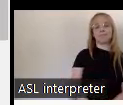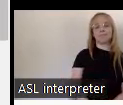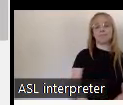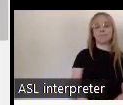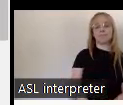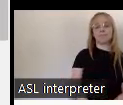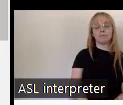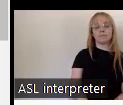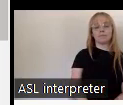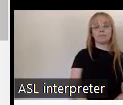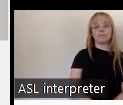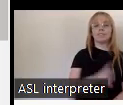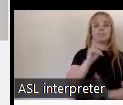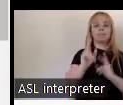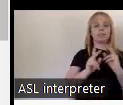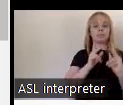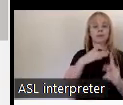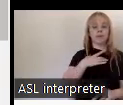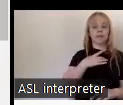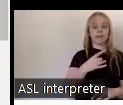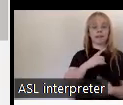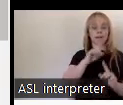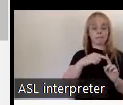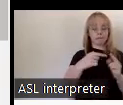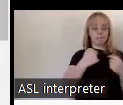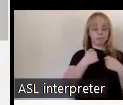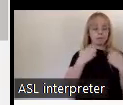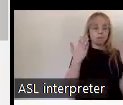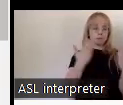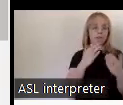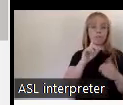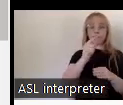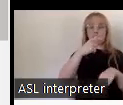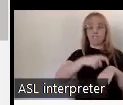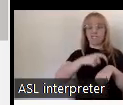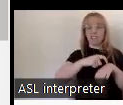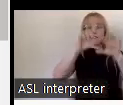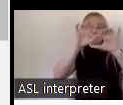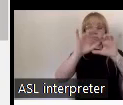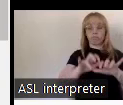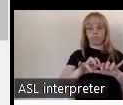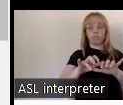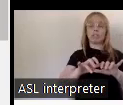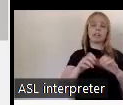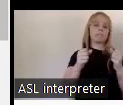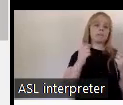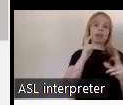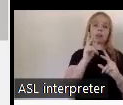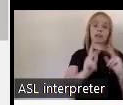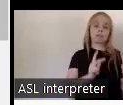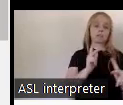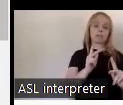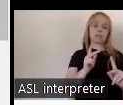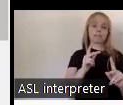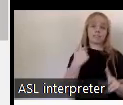And we're on the what people like about me. If this is the first time you're completing this, many people, especially those